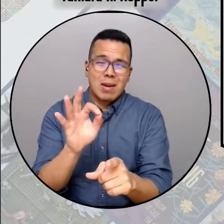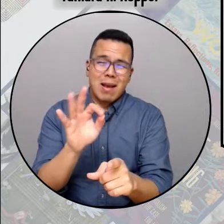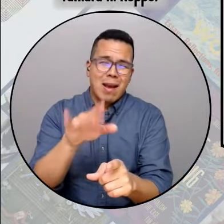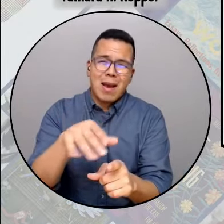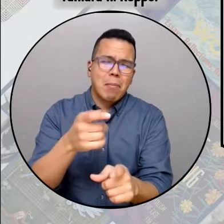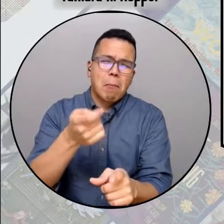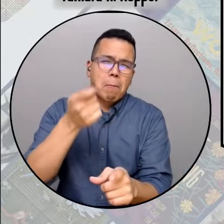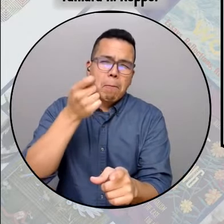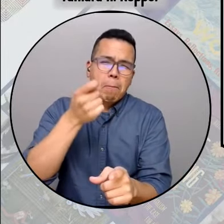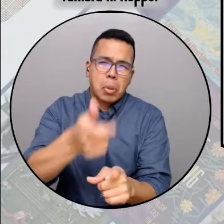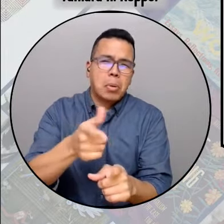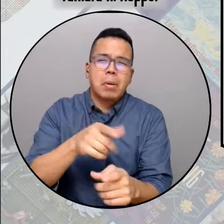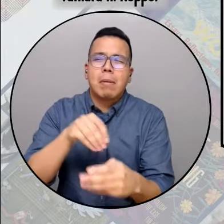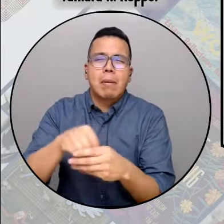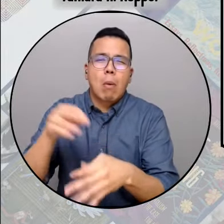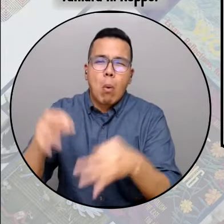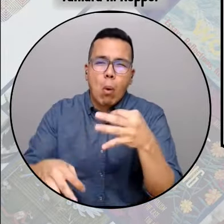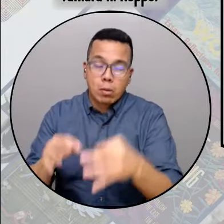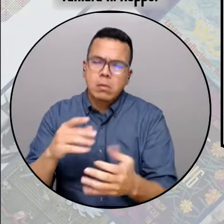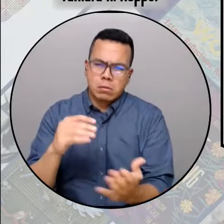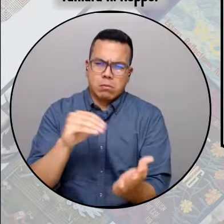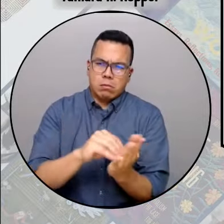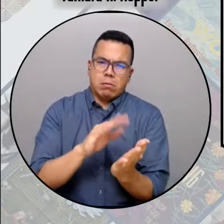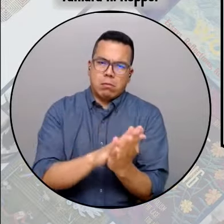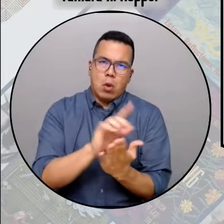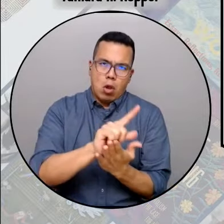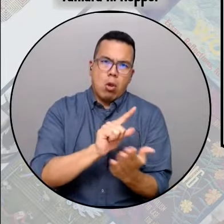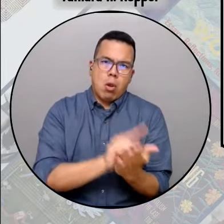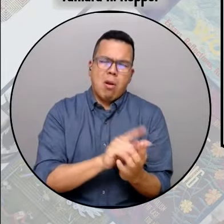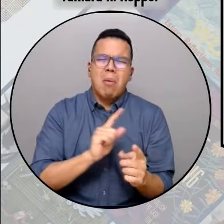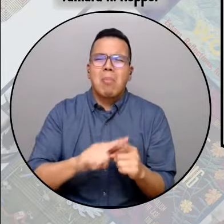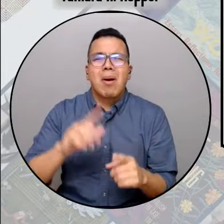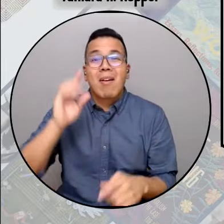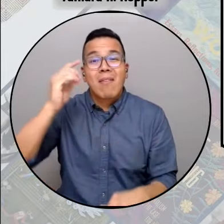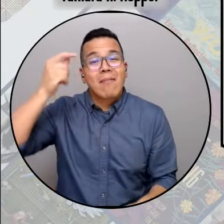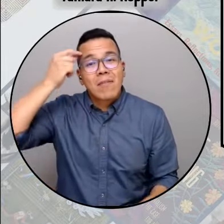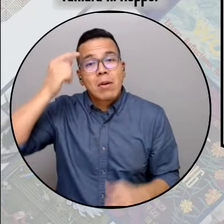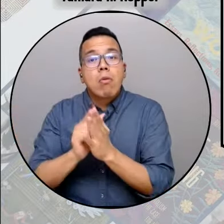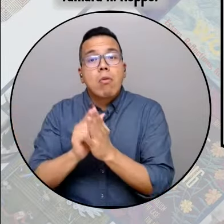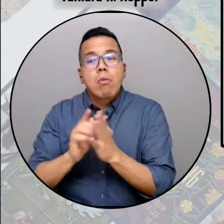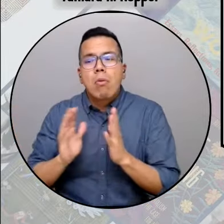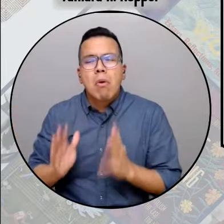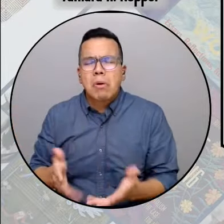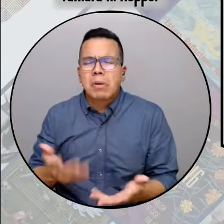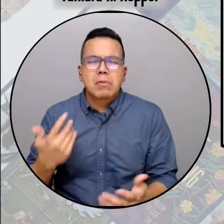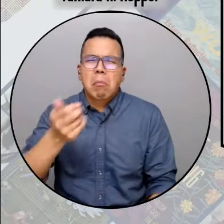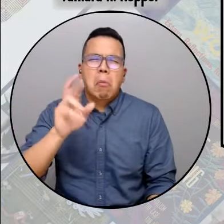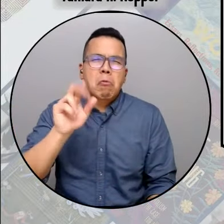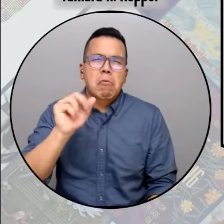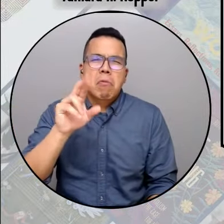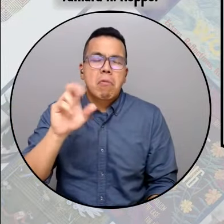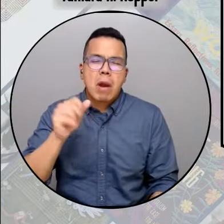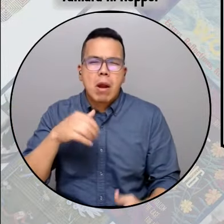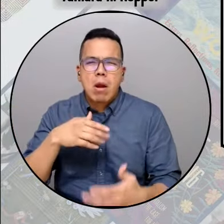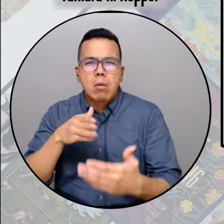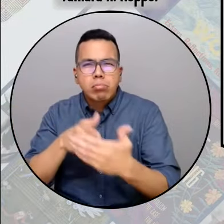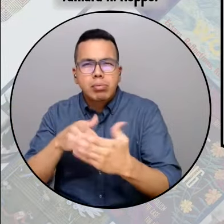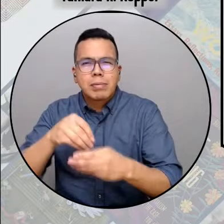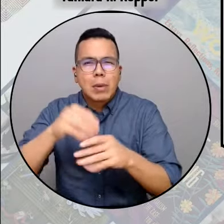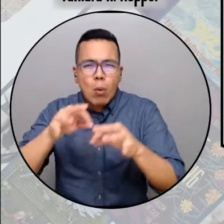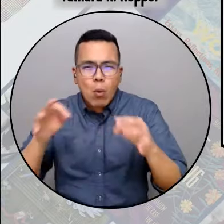is put on the books, this is rarely prosecuted by federal authorities until early 1990s. Now, there are